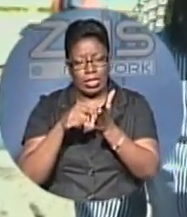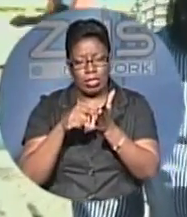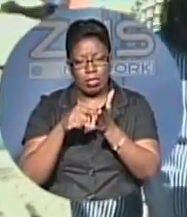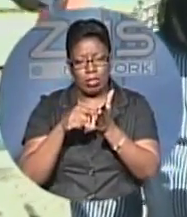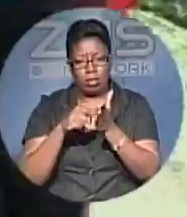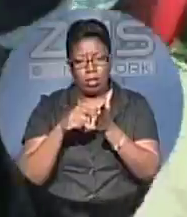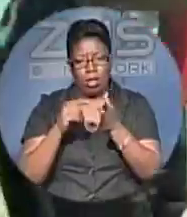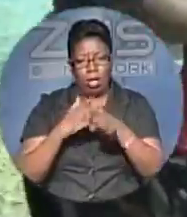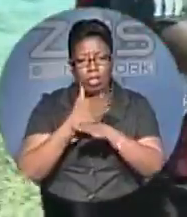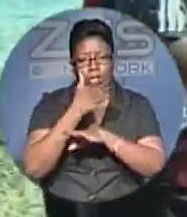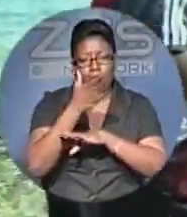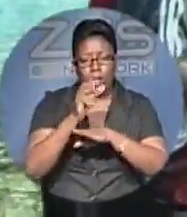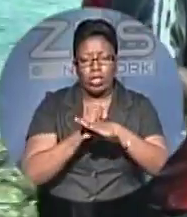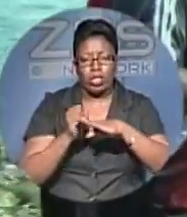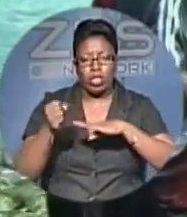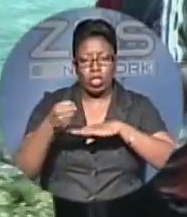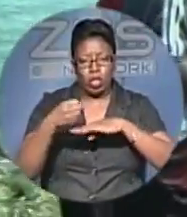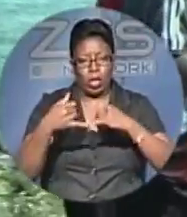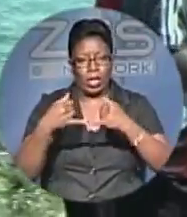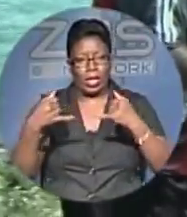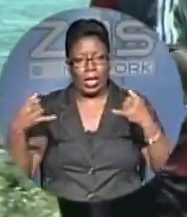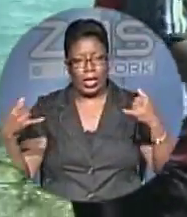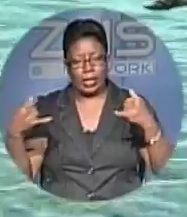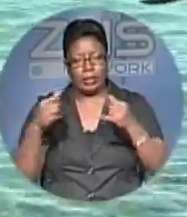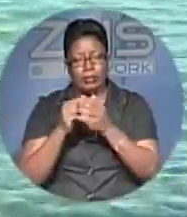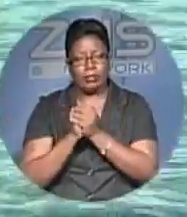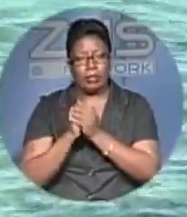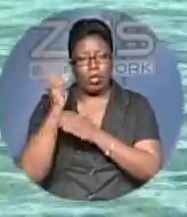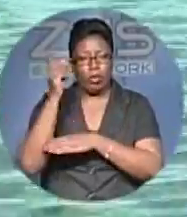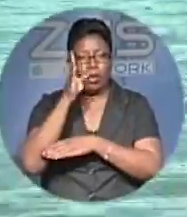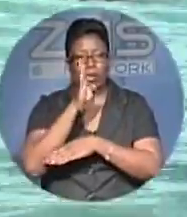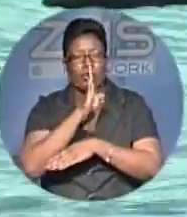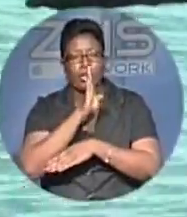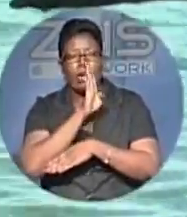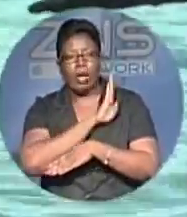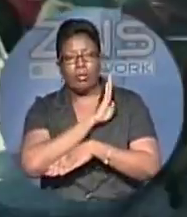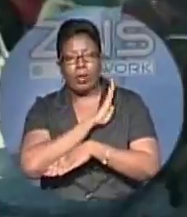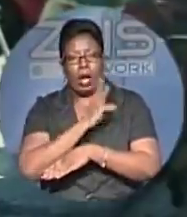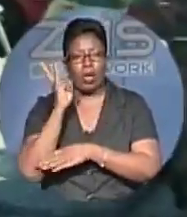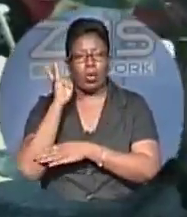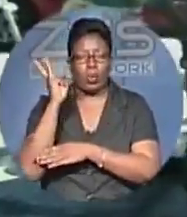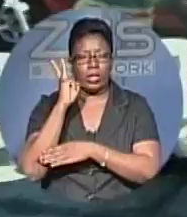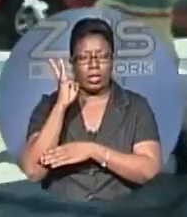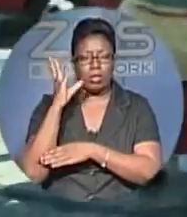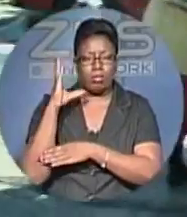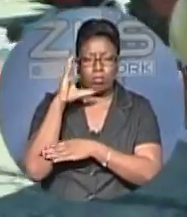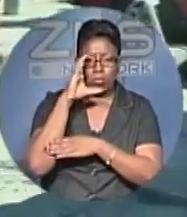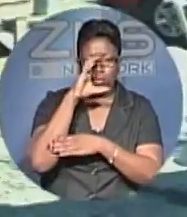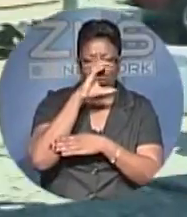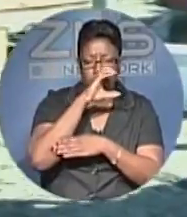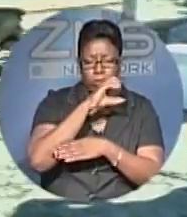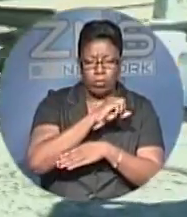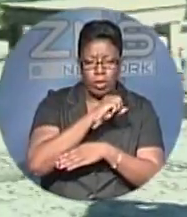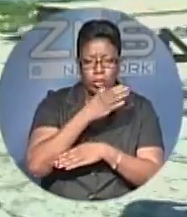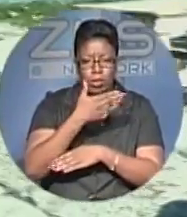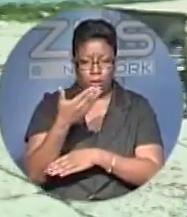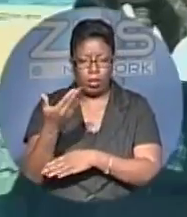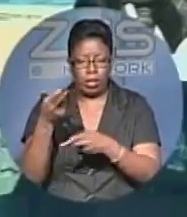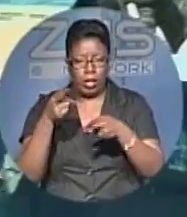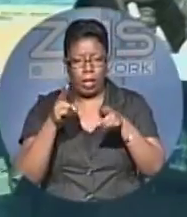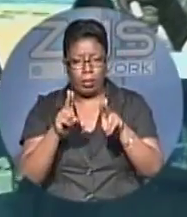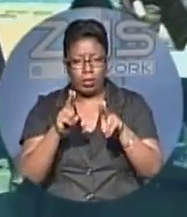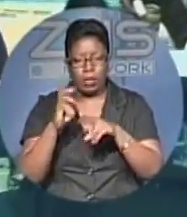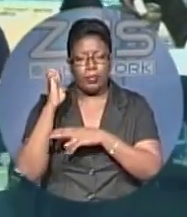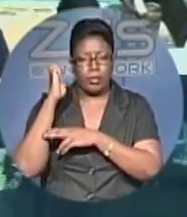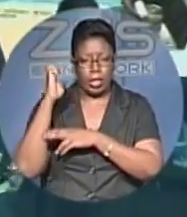the shoreline. Gregory Brown was one of the first fishermen on the scene to witness the unusual circumstance. He says he has worked from the